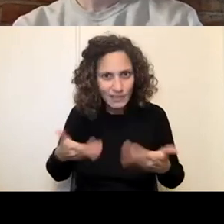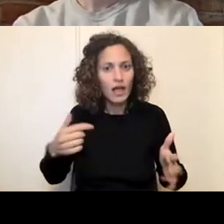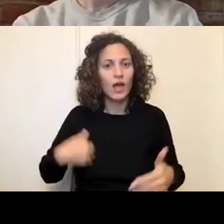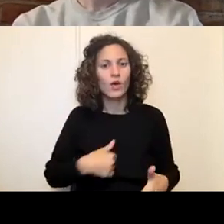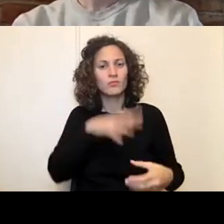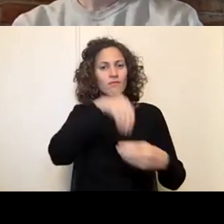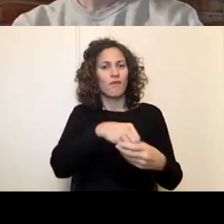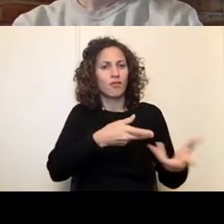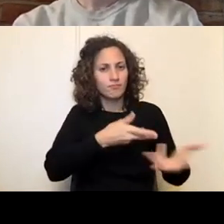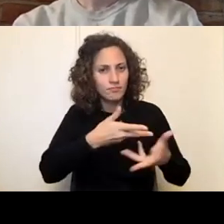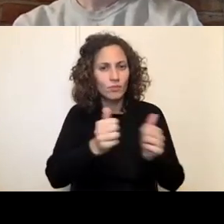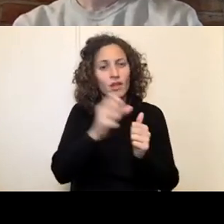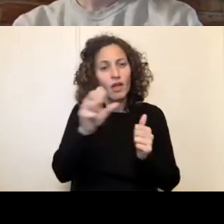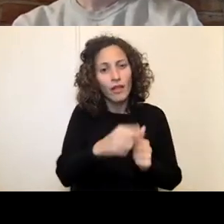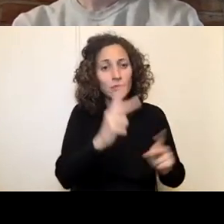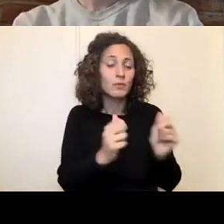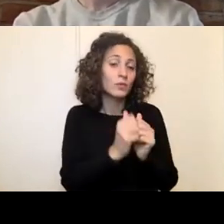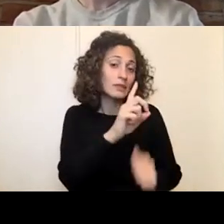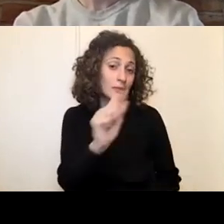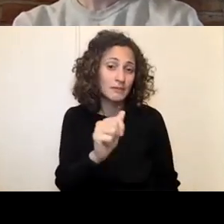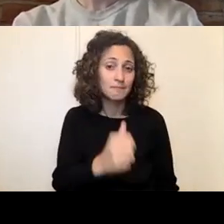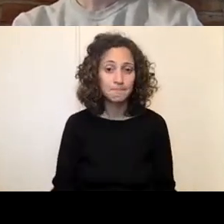with disabilities.